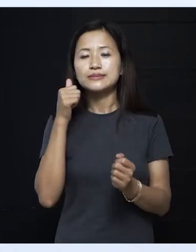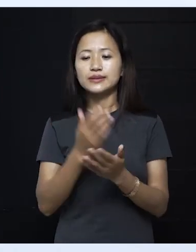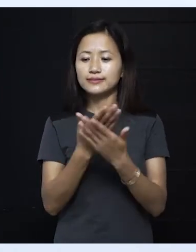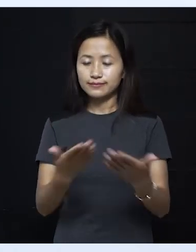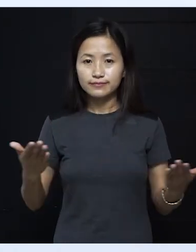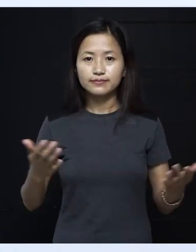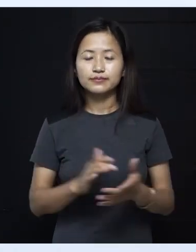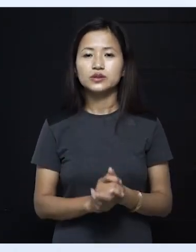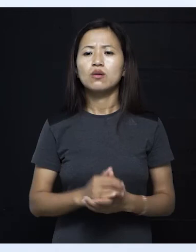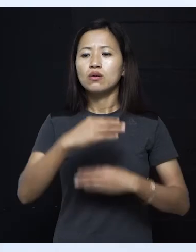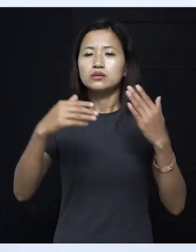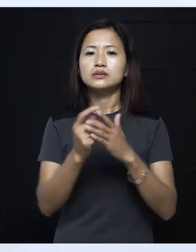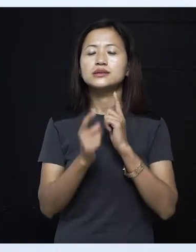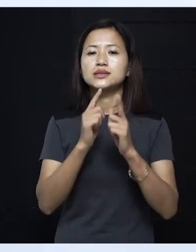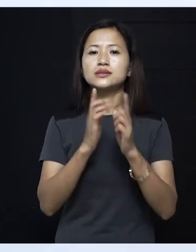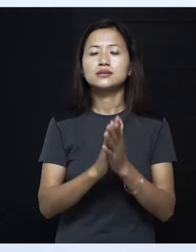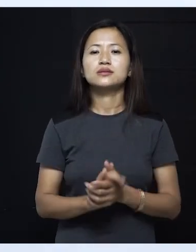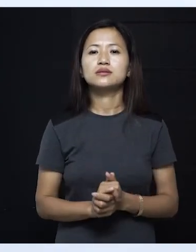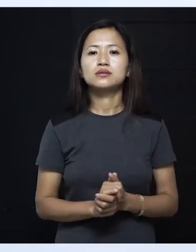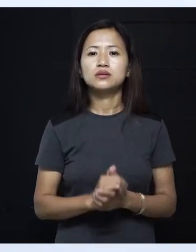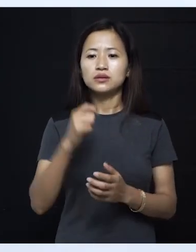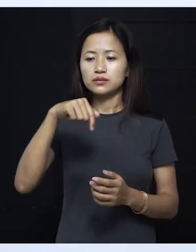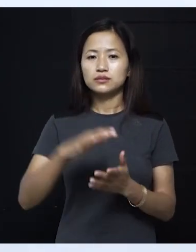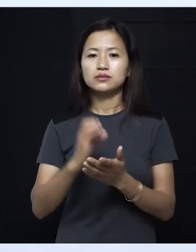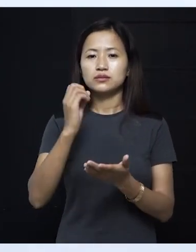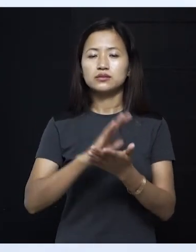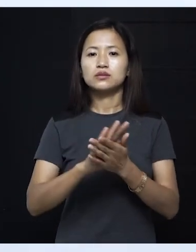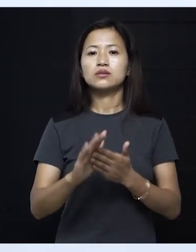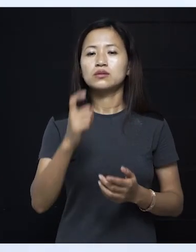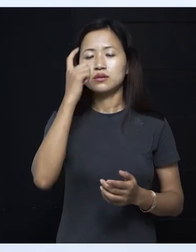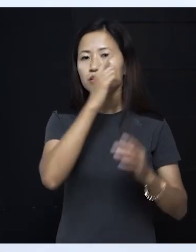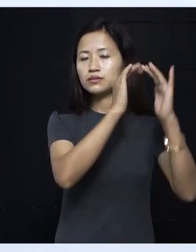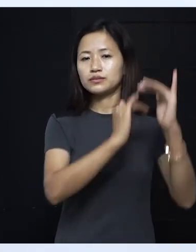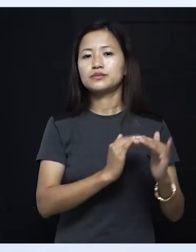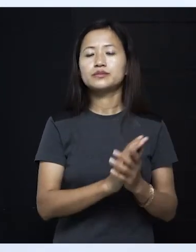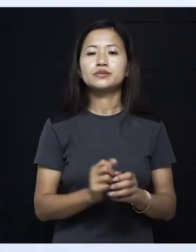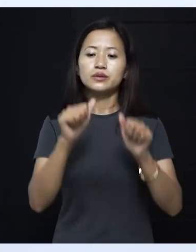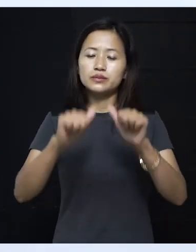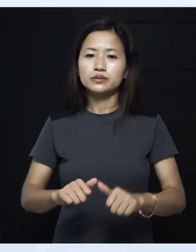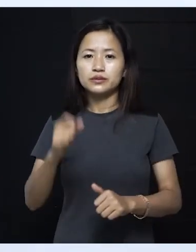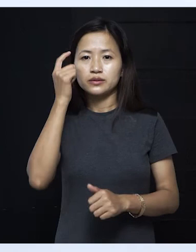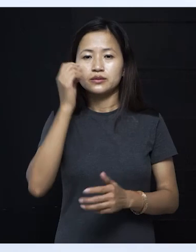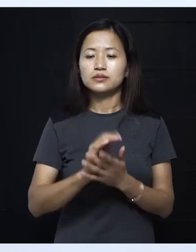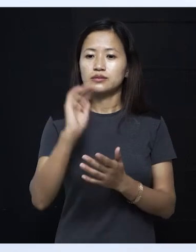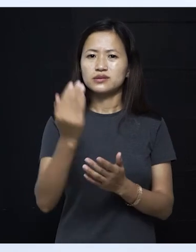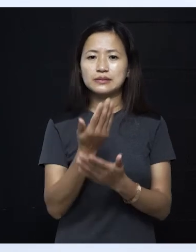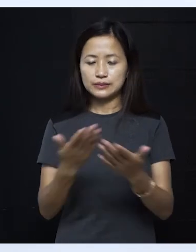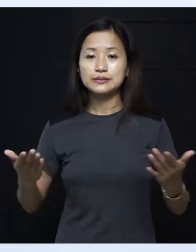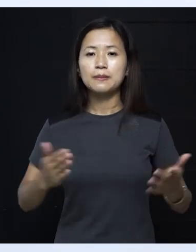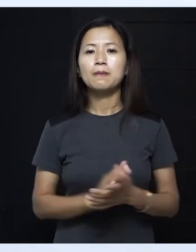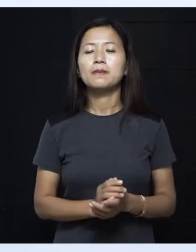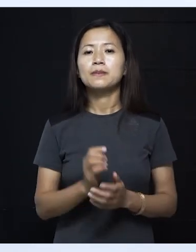products. So all these we have discussed in this chapter. So I hope you were able to understand something, okay?